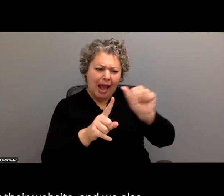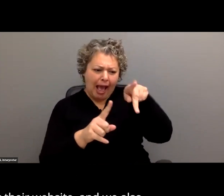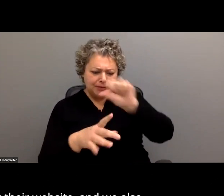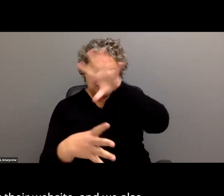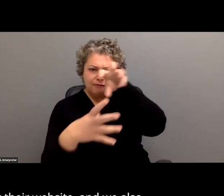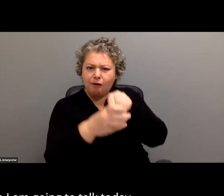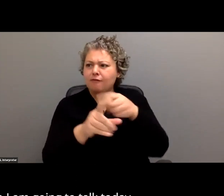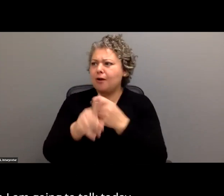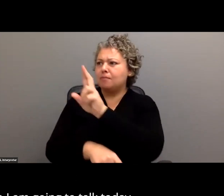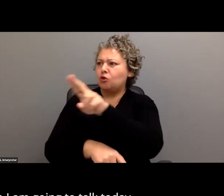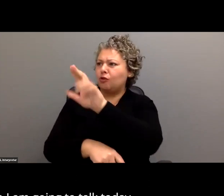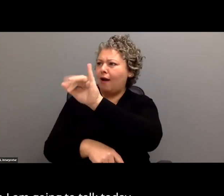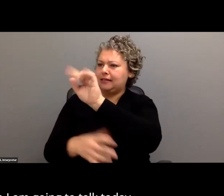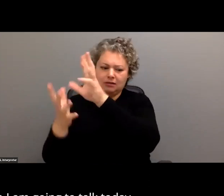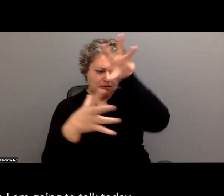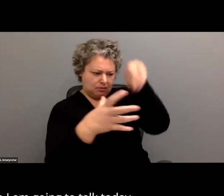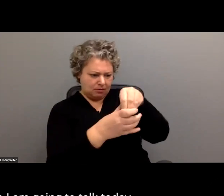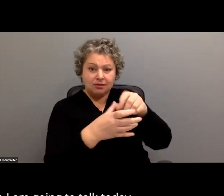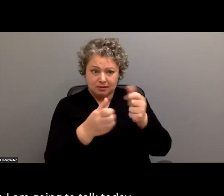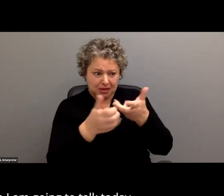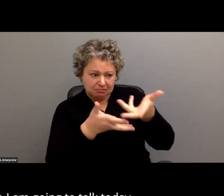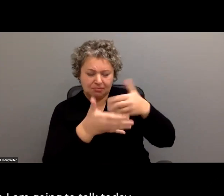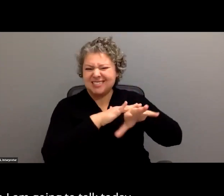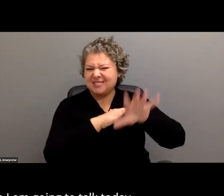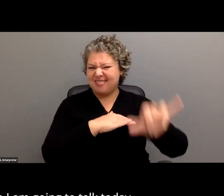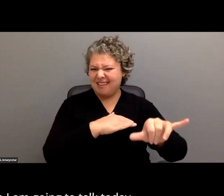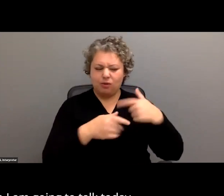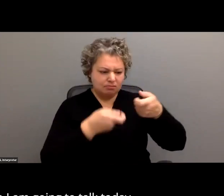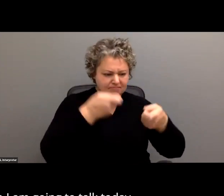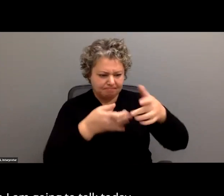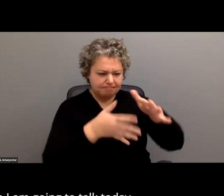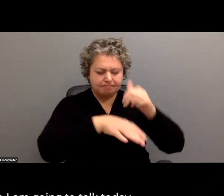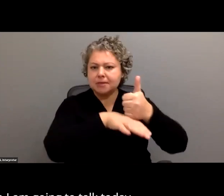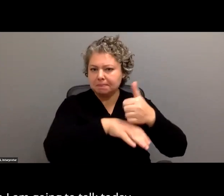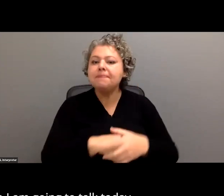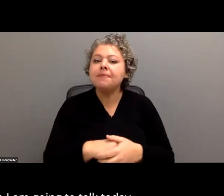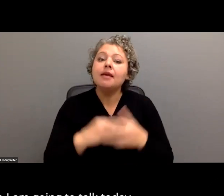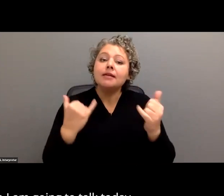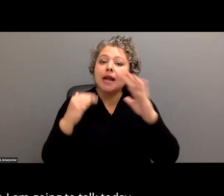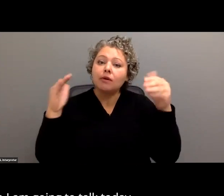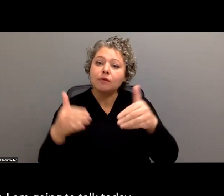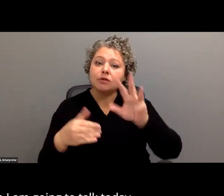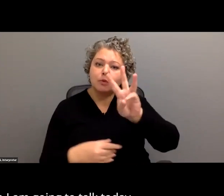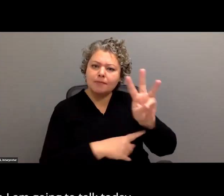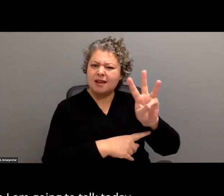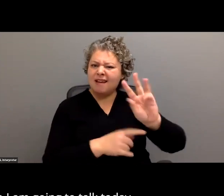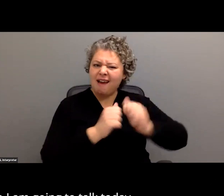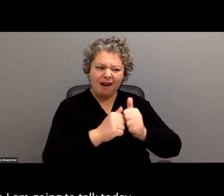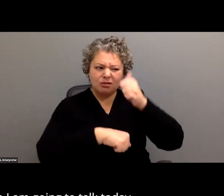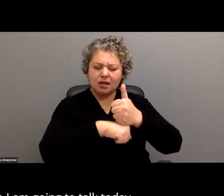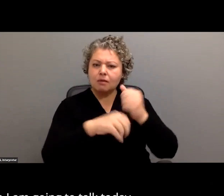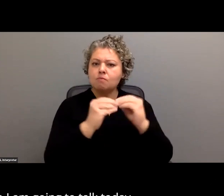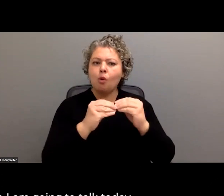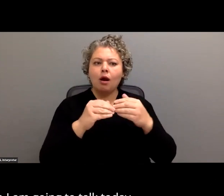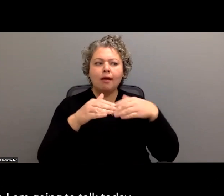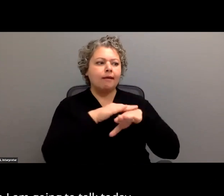the applications coming out of UIT. So I am going to talk today about making